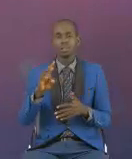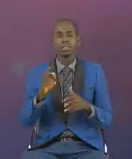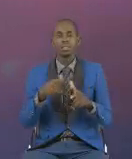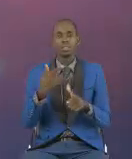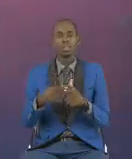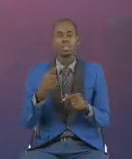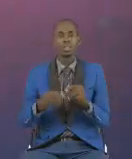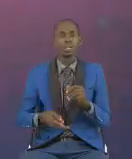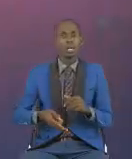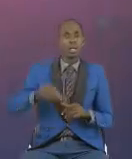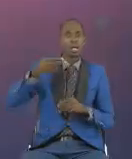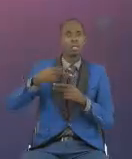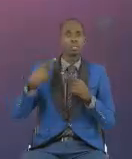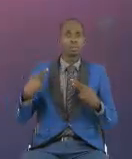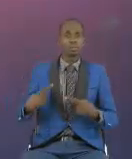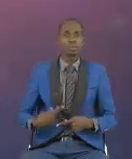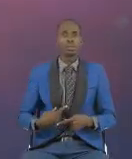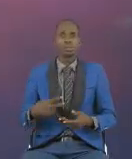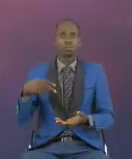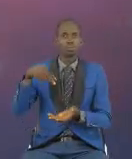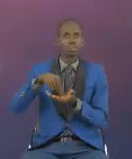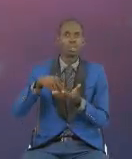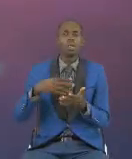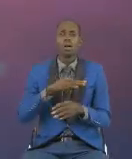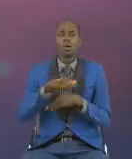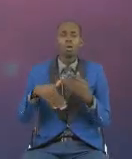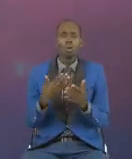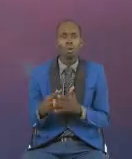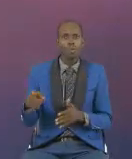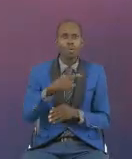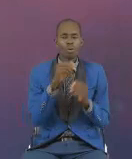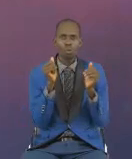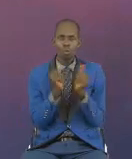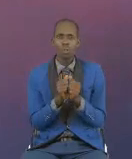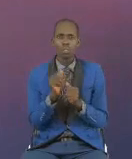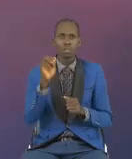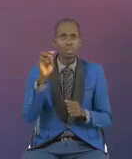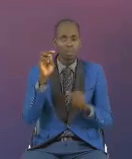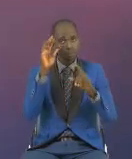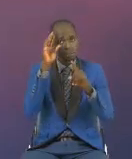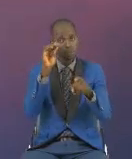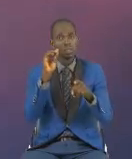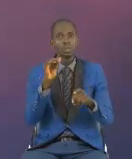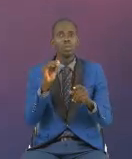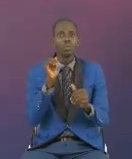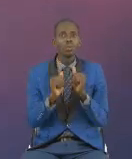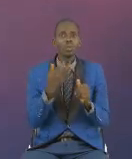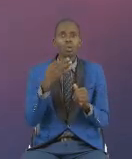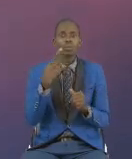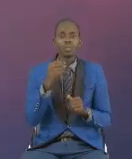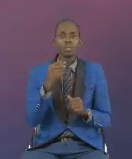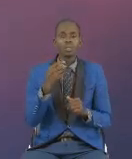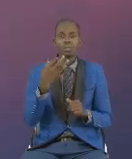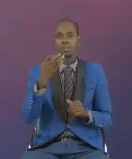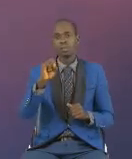up, and all they that were with him, which is of the sect of the Sadducees,